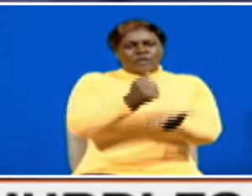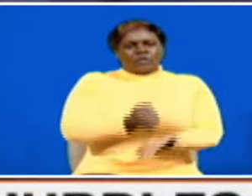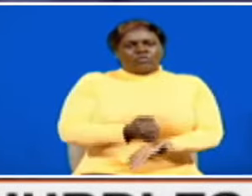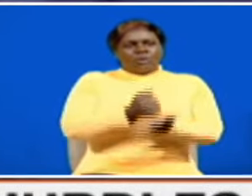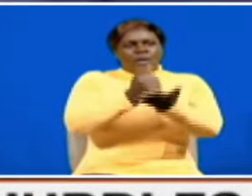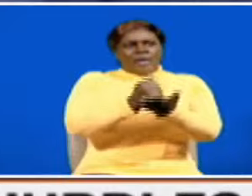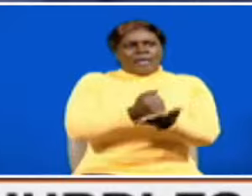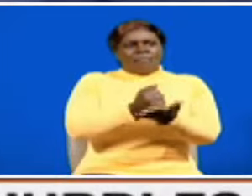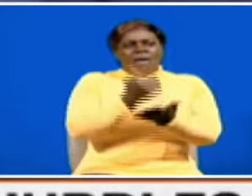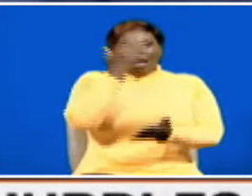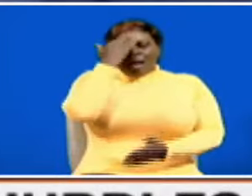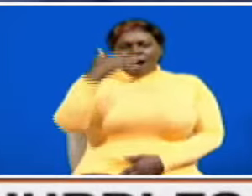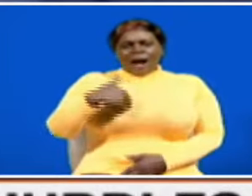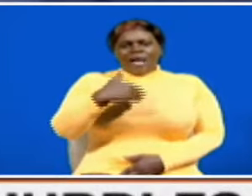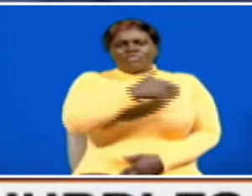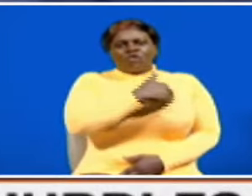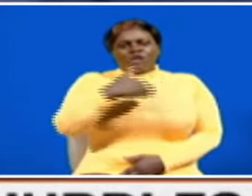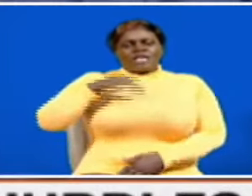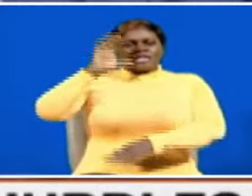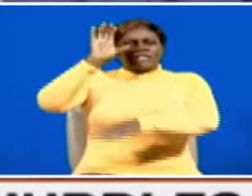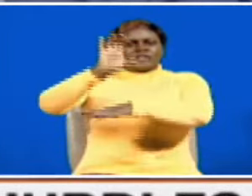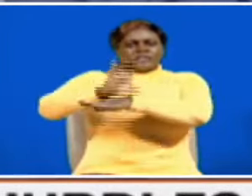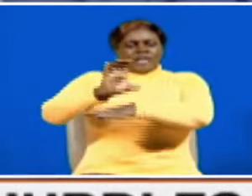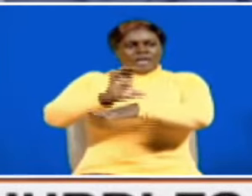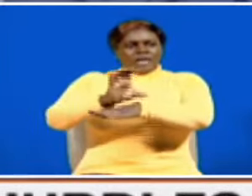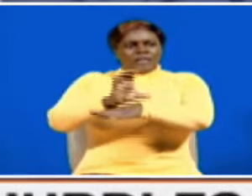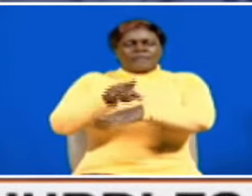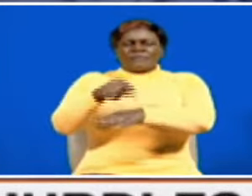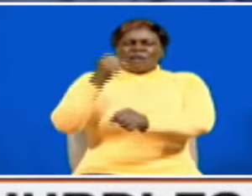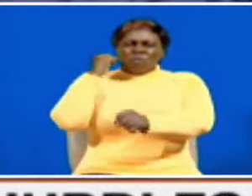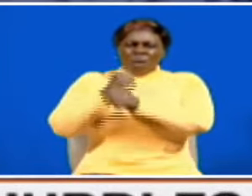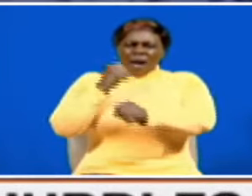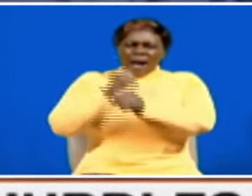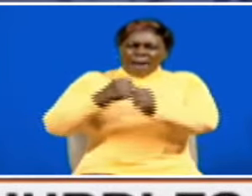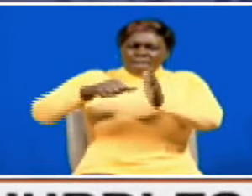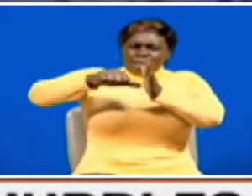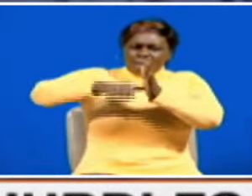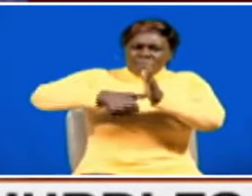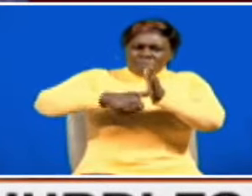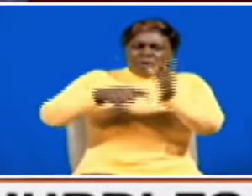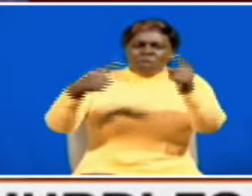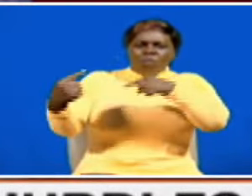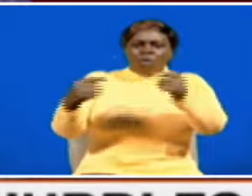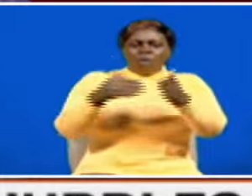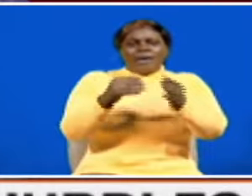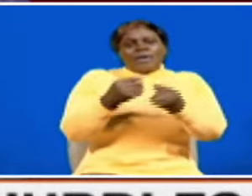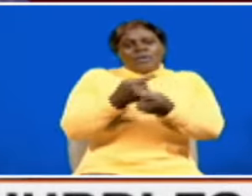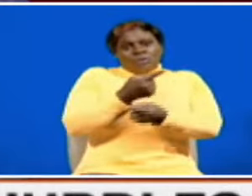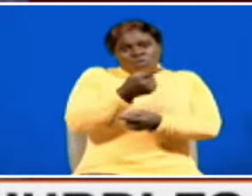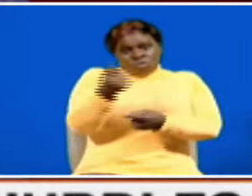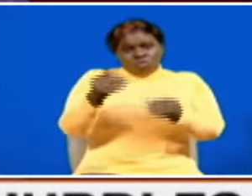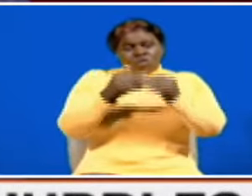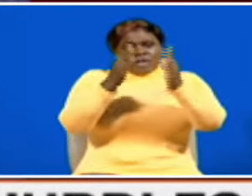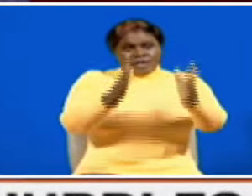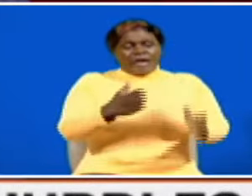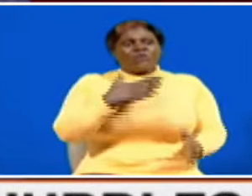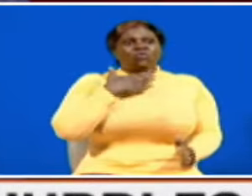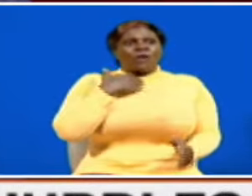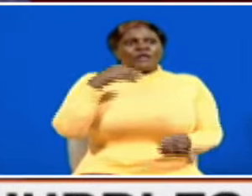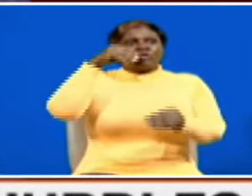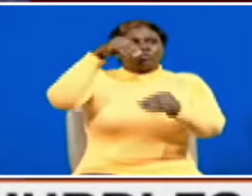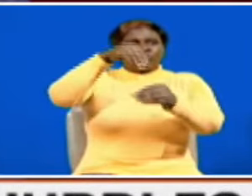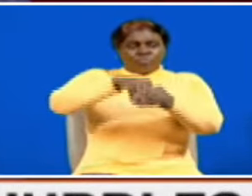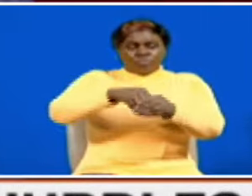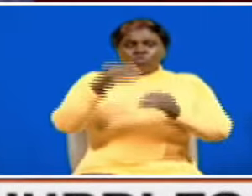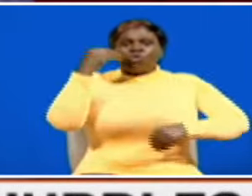the Catholic Church of Wote, says he will leave no stone turned in the fight. Hata kama wewe ni kiongozi ukitaka kujiingiza kwa